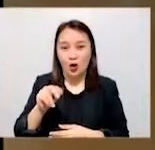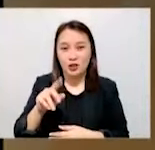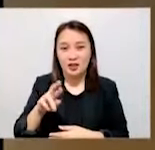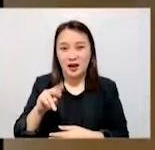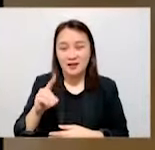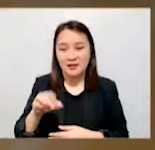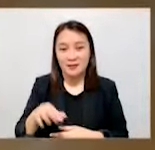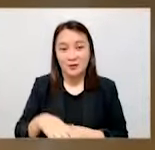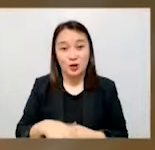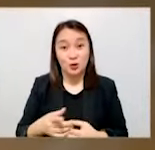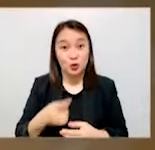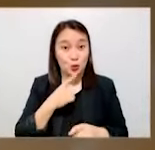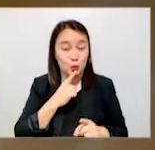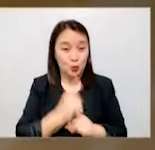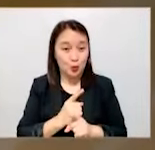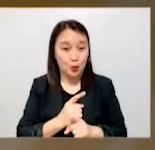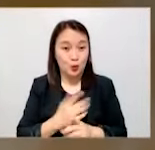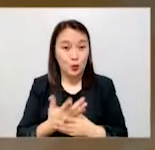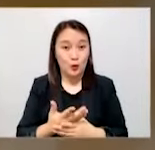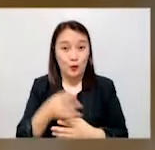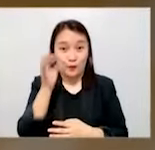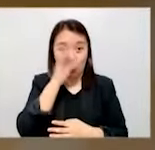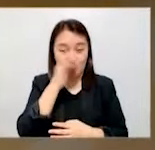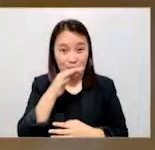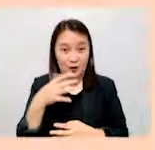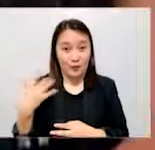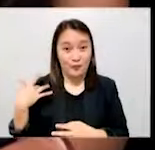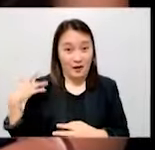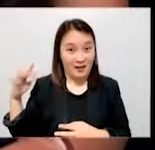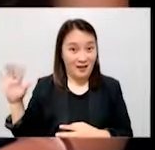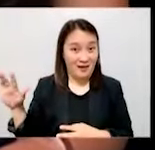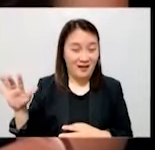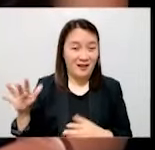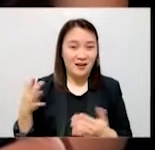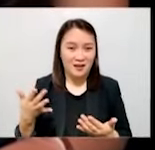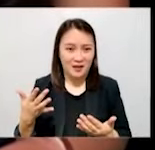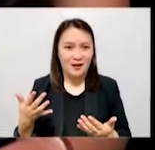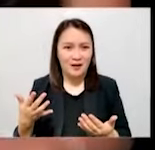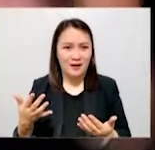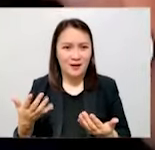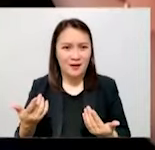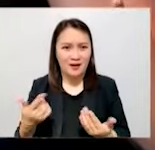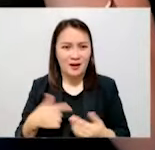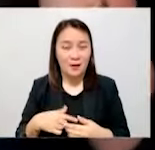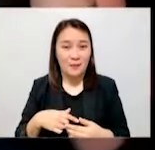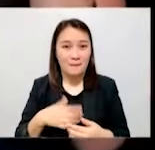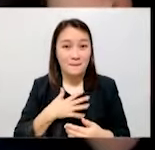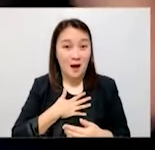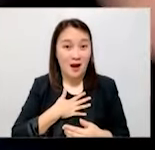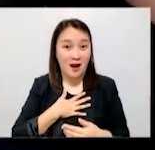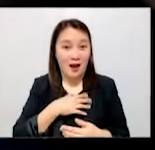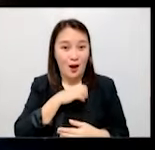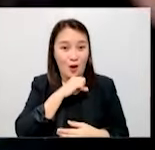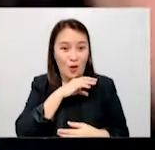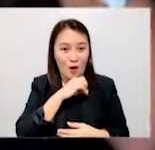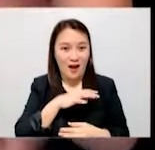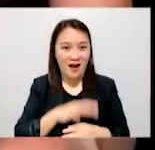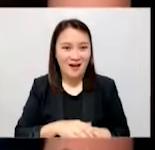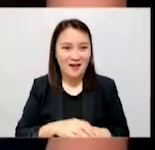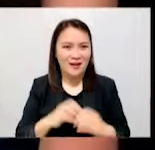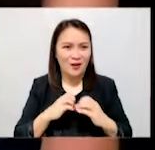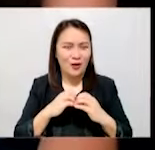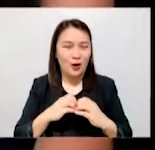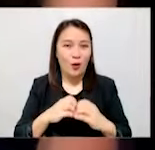fashion, marami raw baon sa set si Loretta. Loretta, who plays my Lola on the show, she brought so